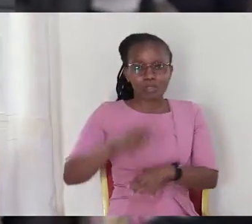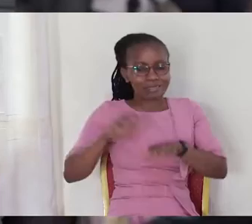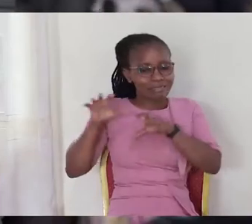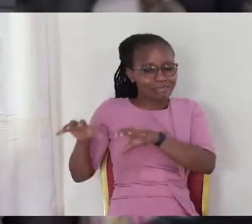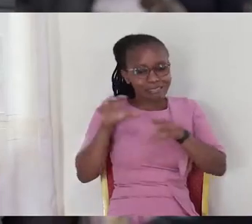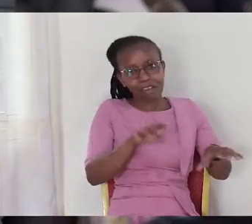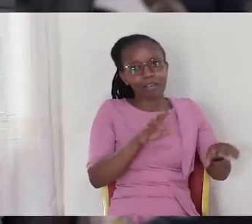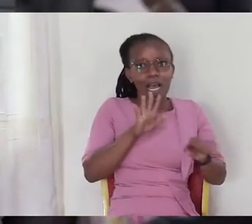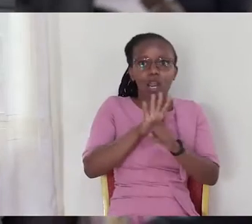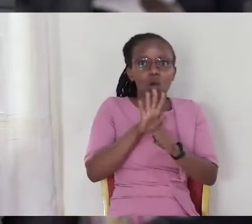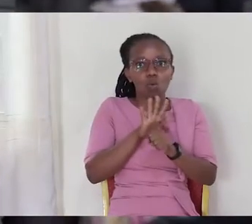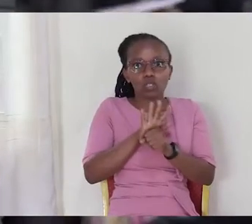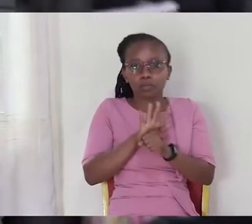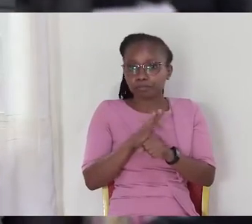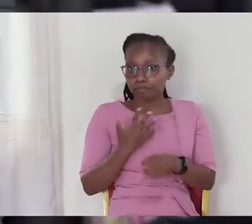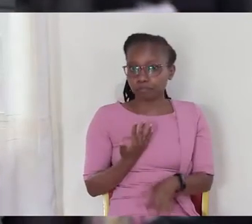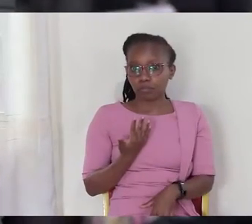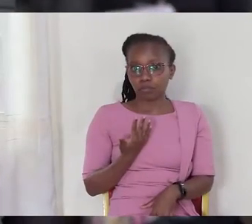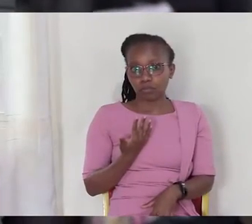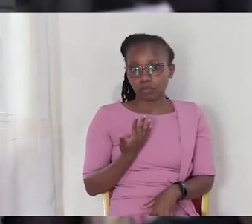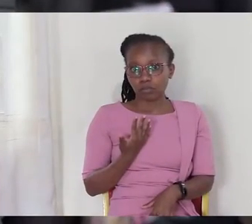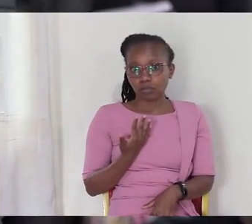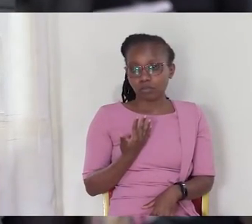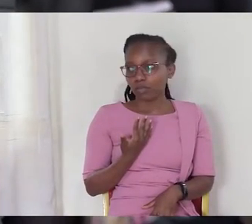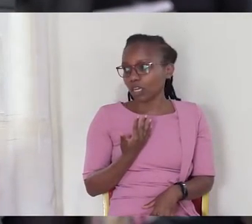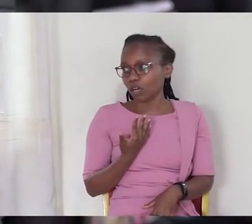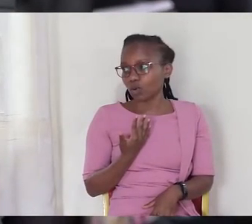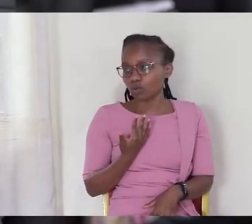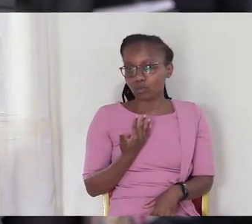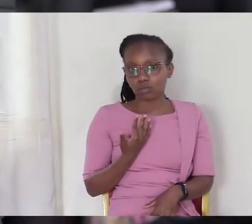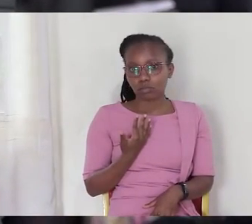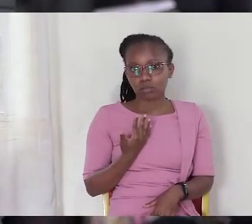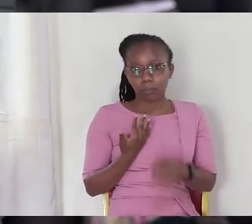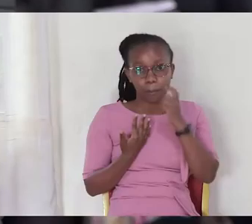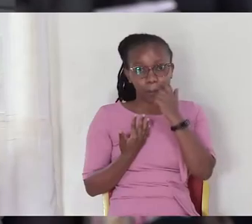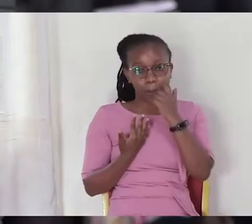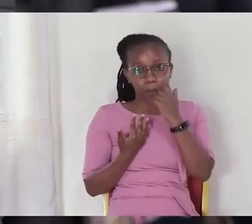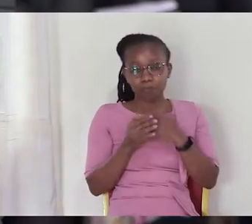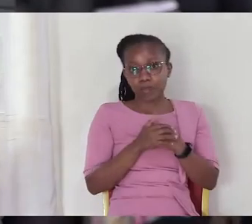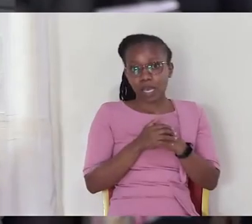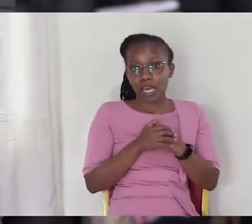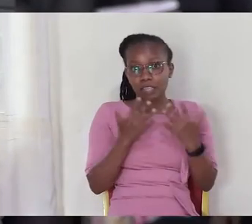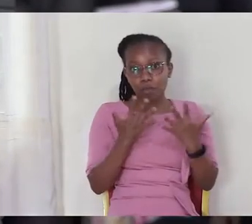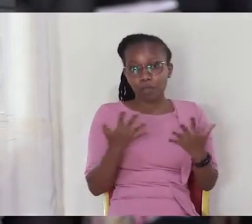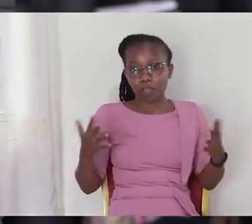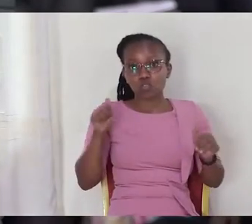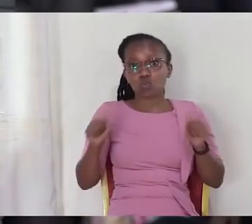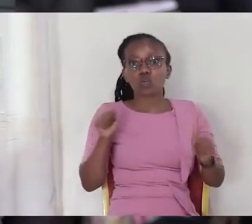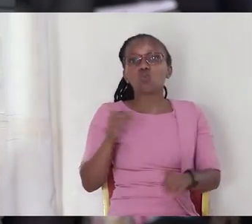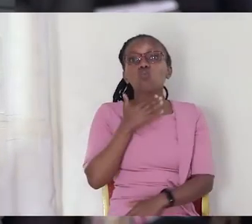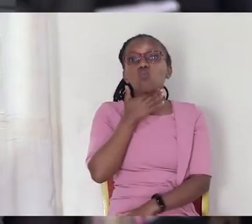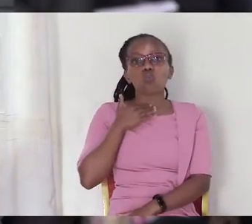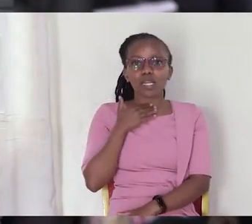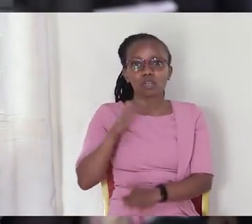name of enabling people to get into public offices. So some of the things I would like